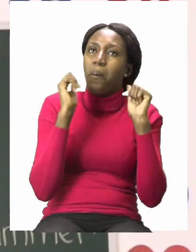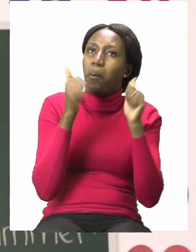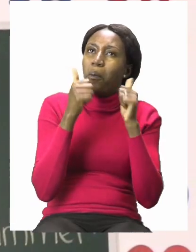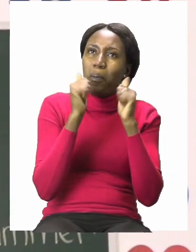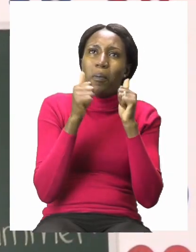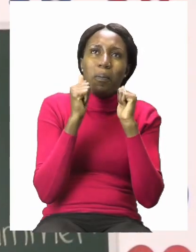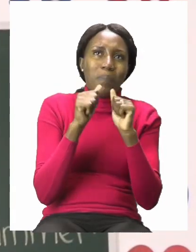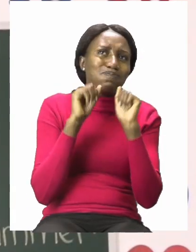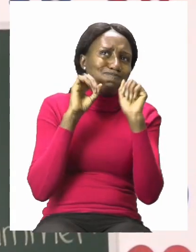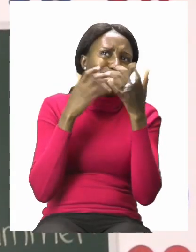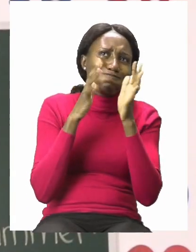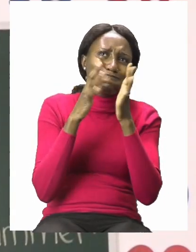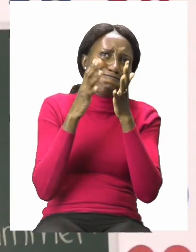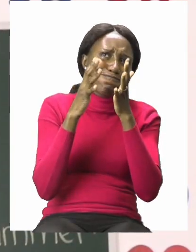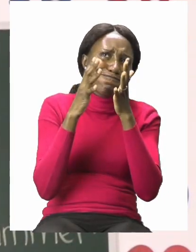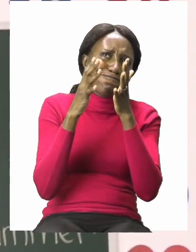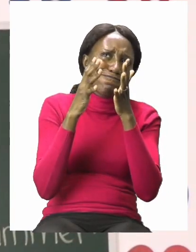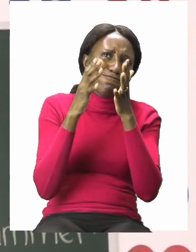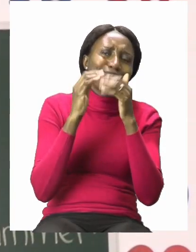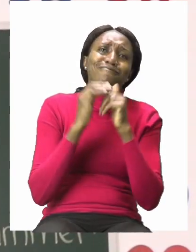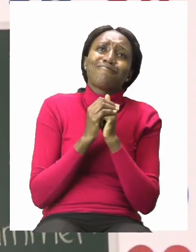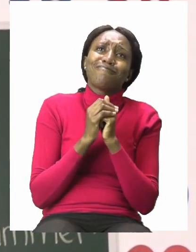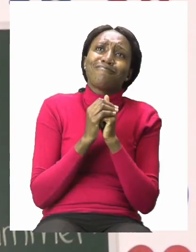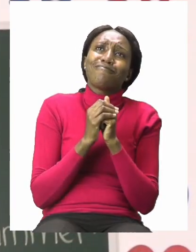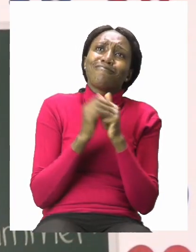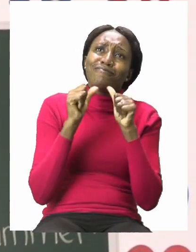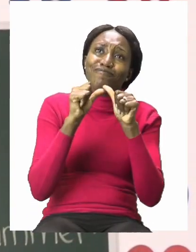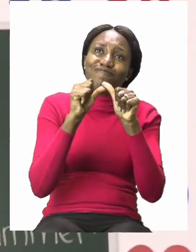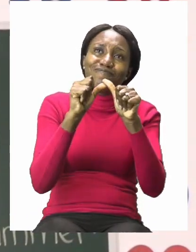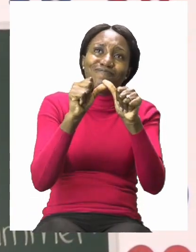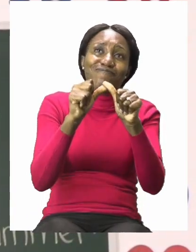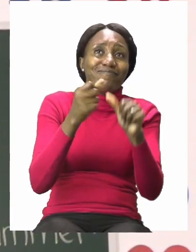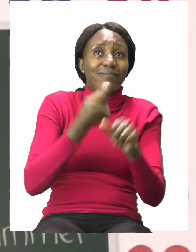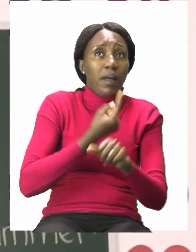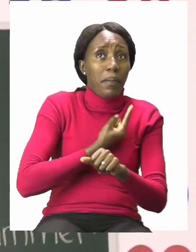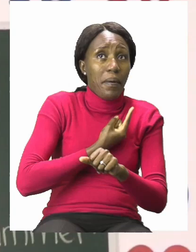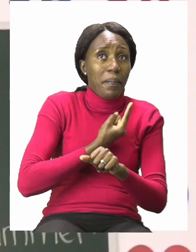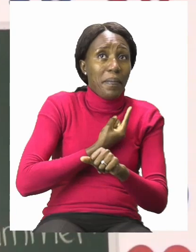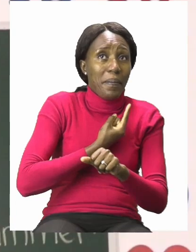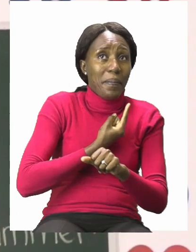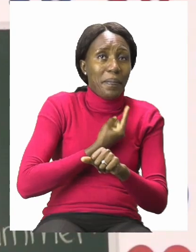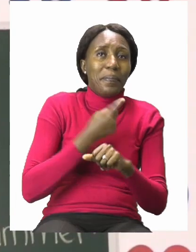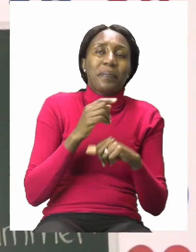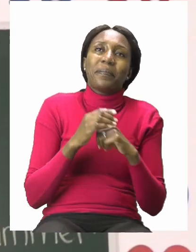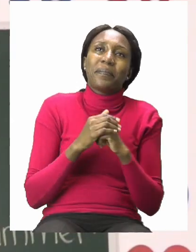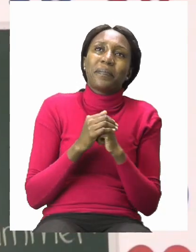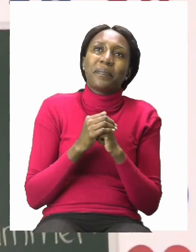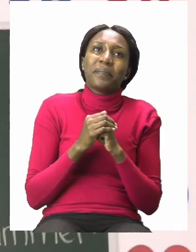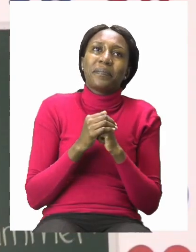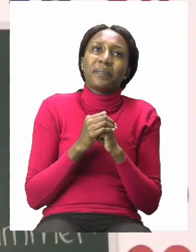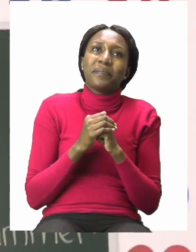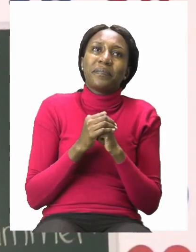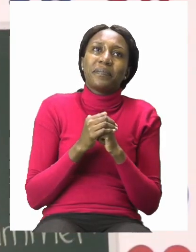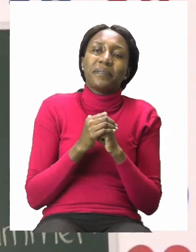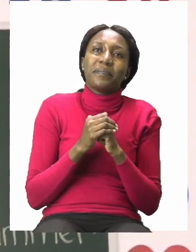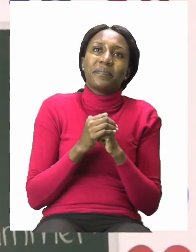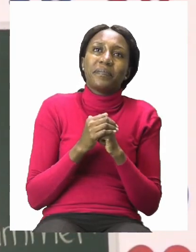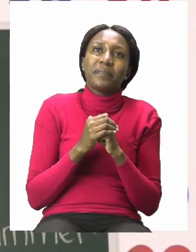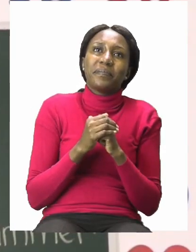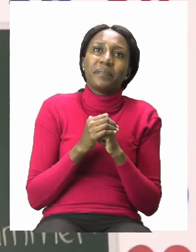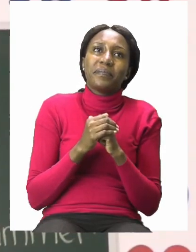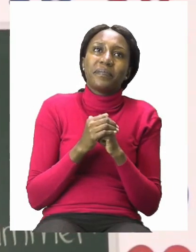done, everyone. So the rest of the fours you're going to do by yourself. And before you do them, I want to show you things that come